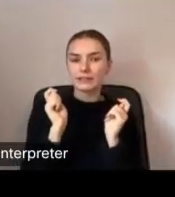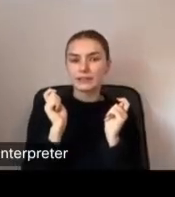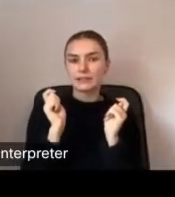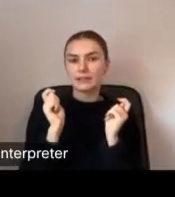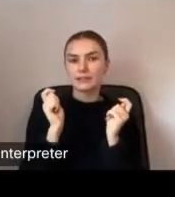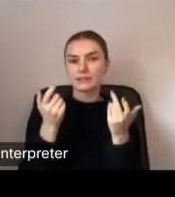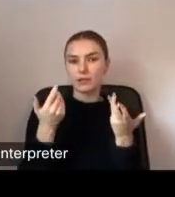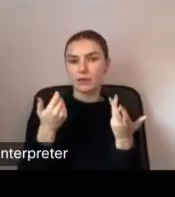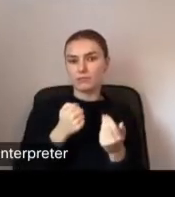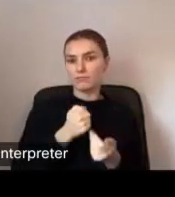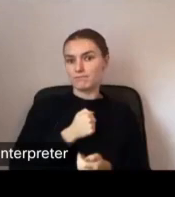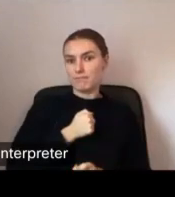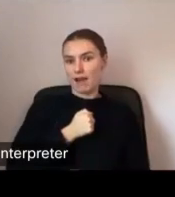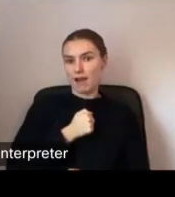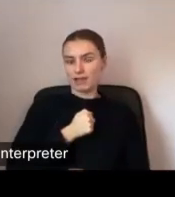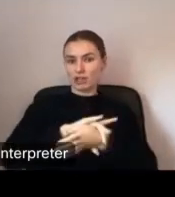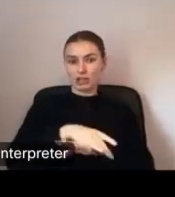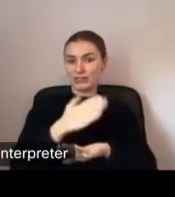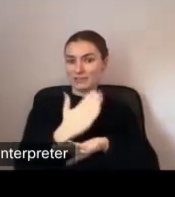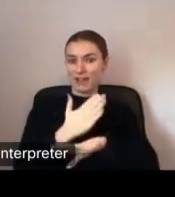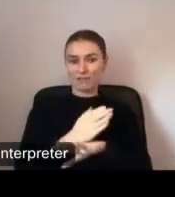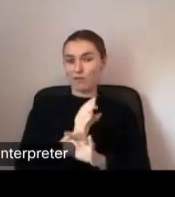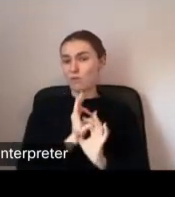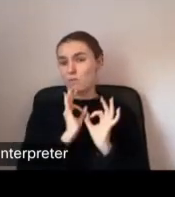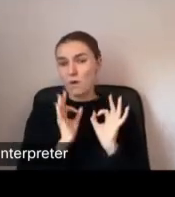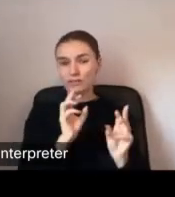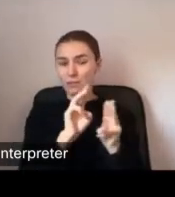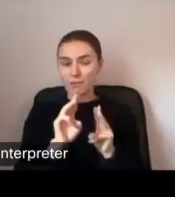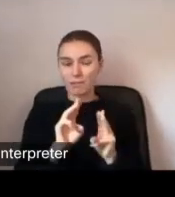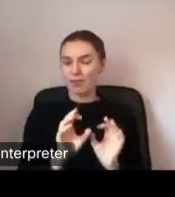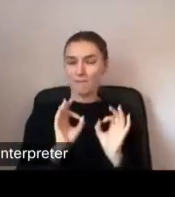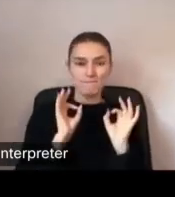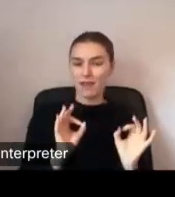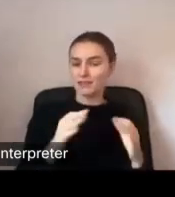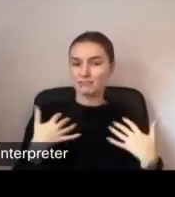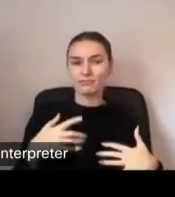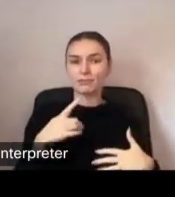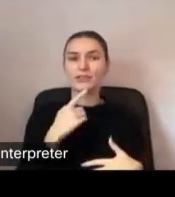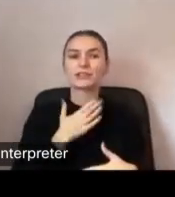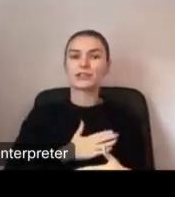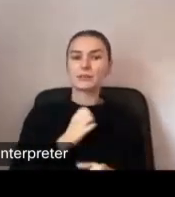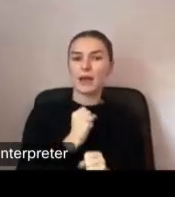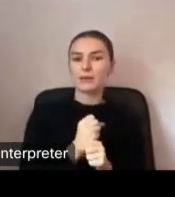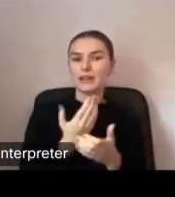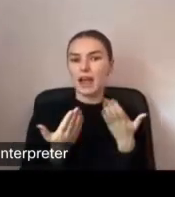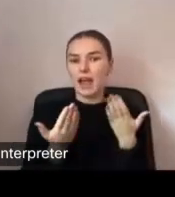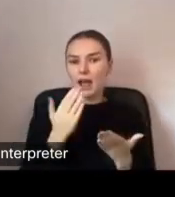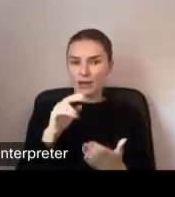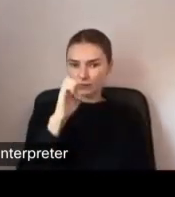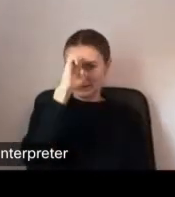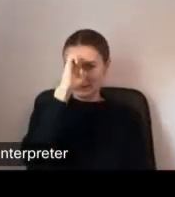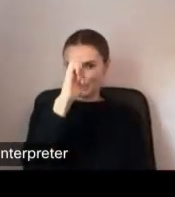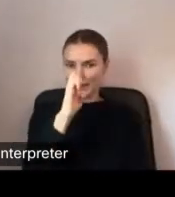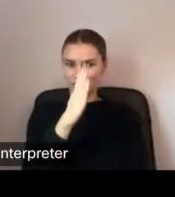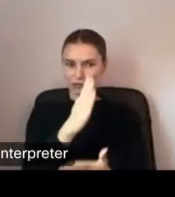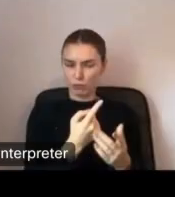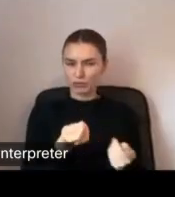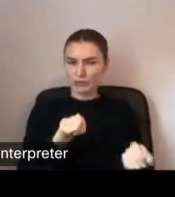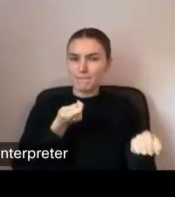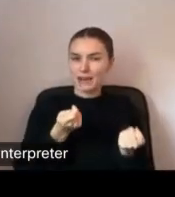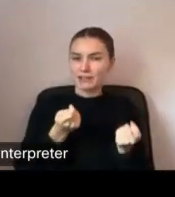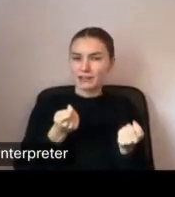I said my security staff are really wonderful people. They're amazing. So it's just about how can you expect someone to manage